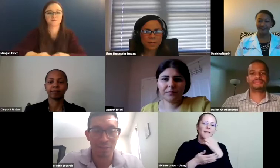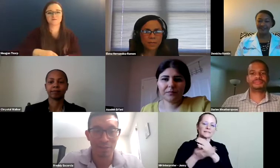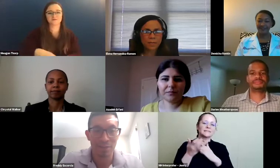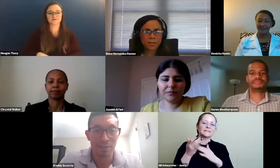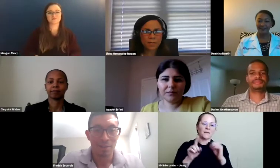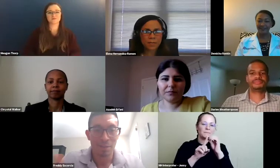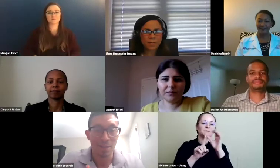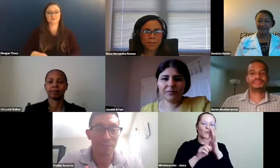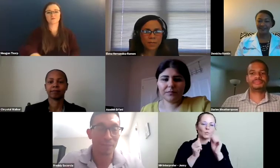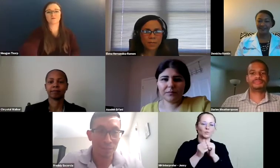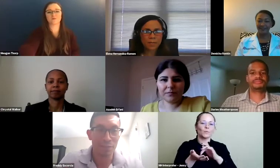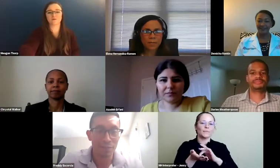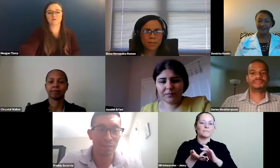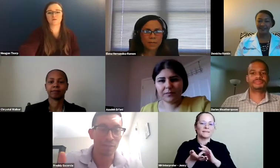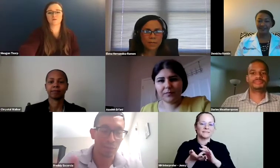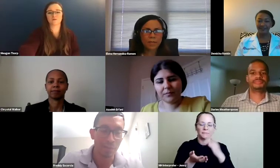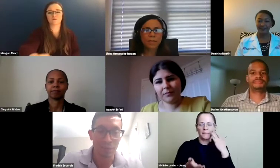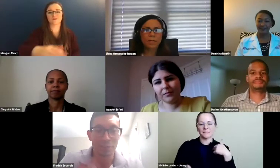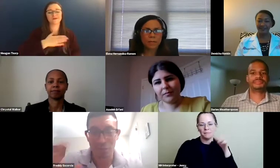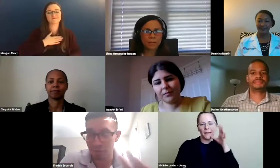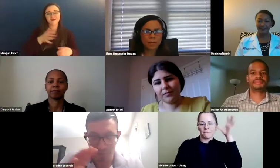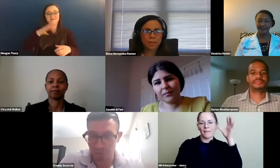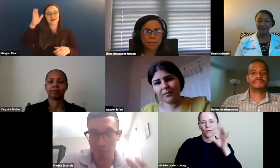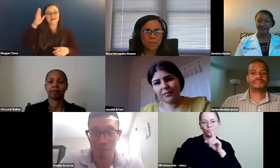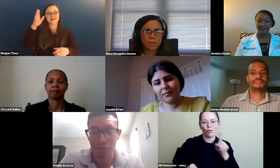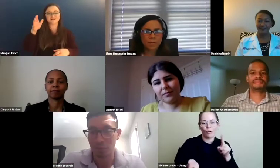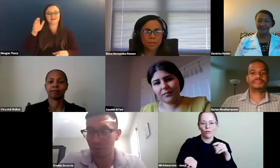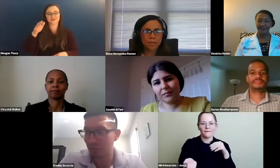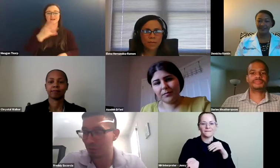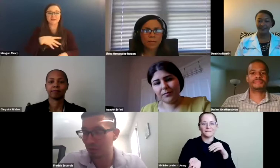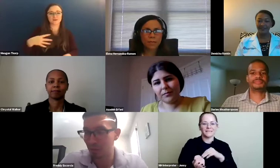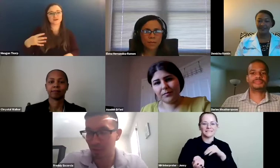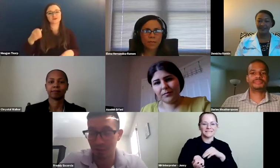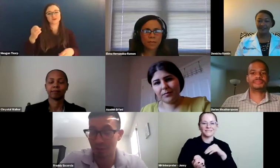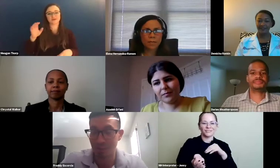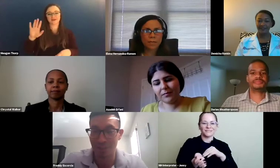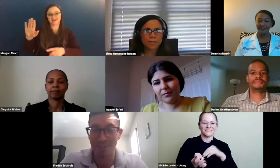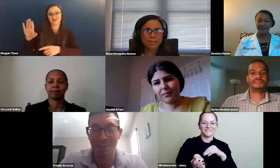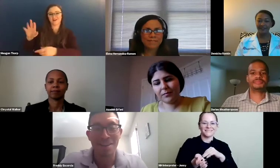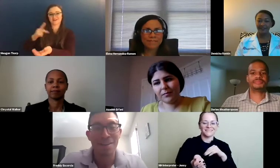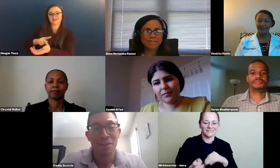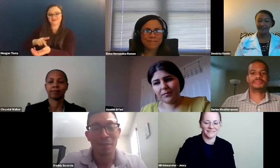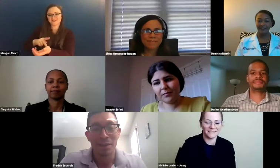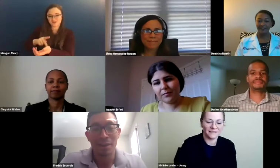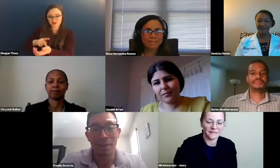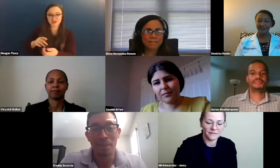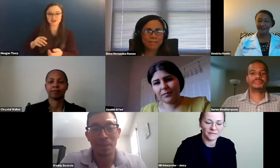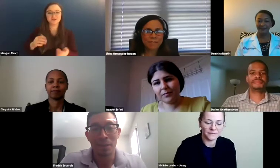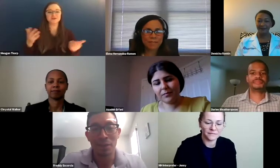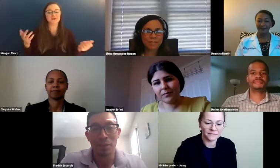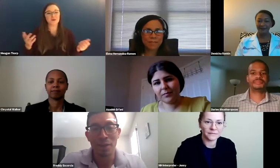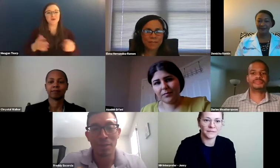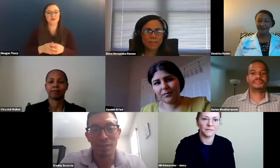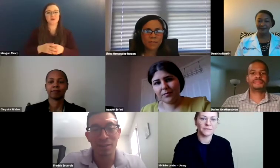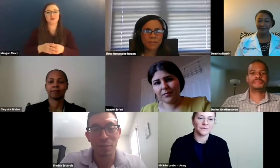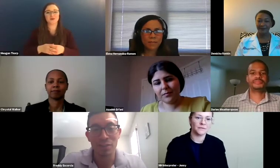medicine because my parents are physicians. They were immigrants, so it's a whole other story, which we can get into if you guys like. But, you